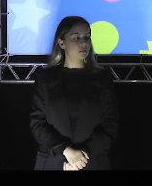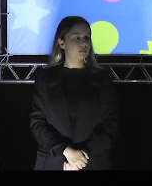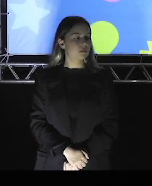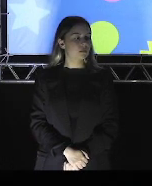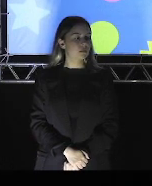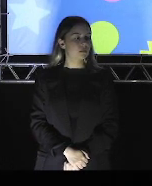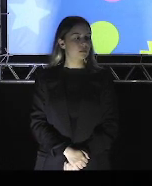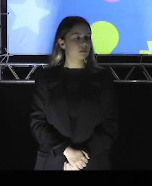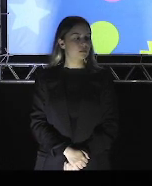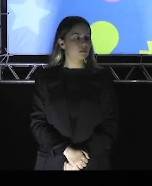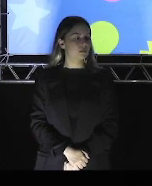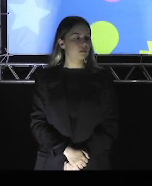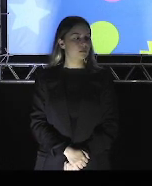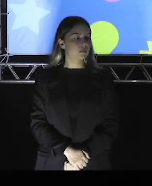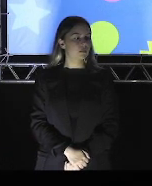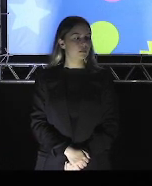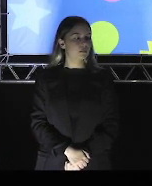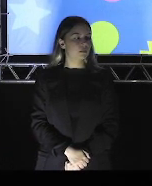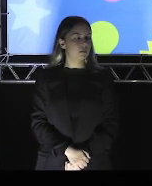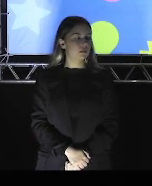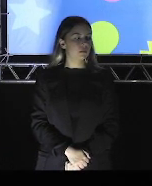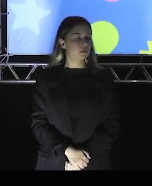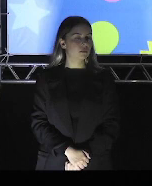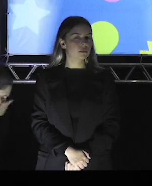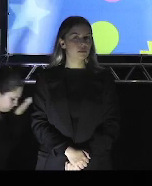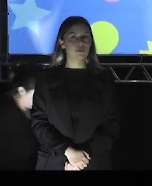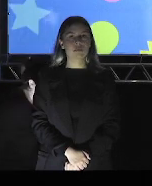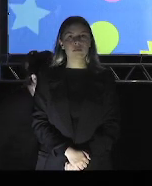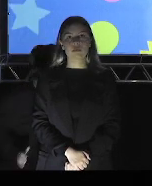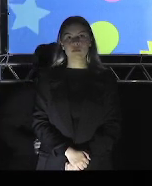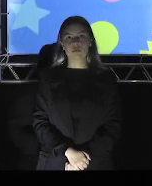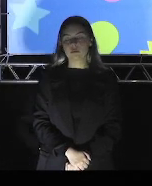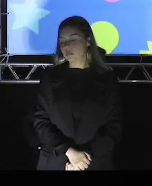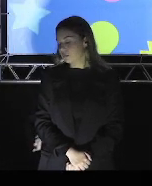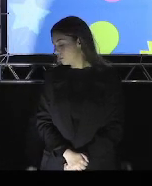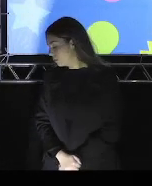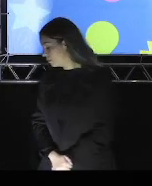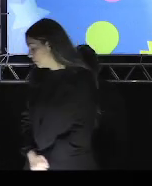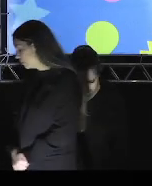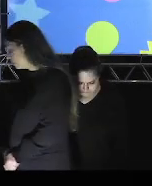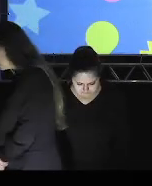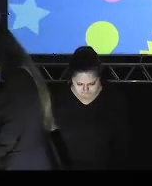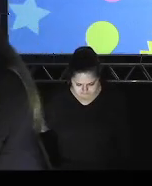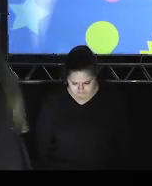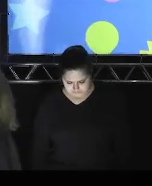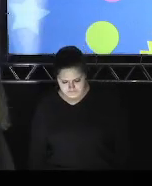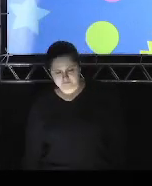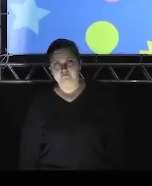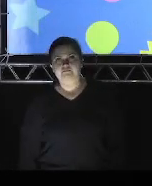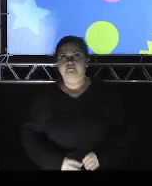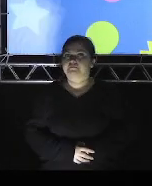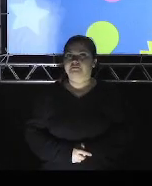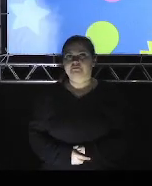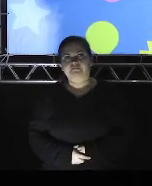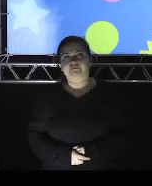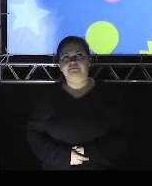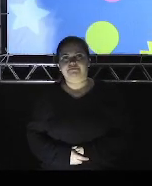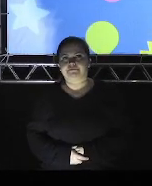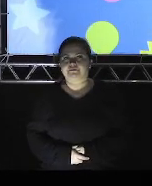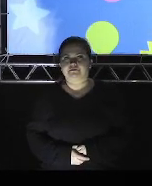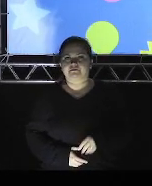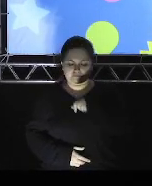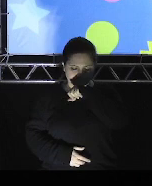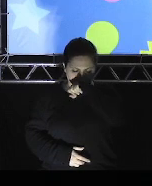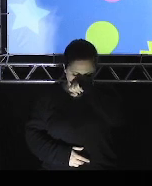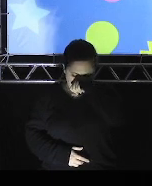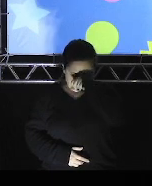a job you should work yourself out of. The team should not need a Scrum Master. Do you see coaches or Scrum Masters